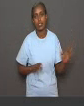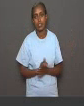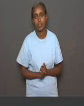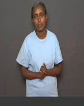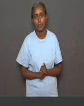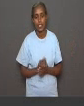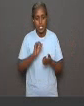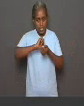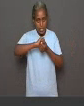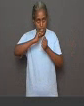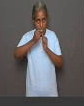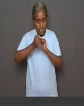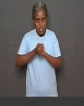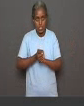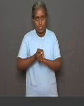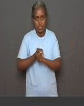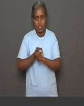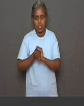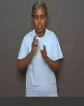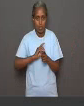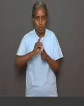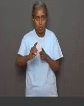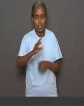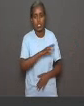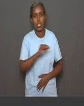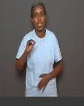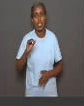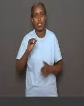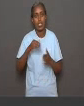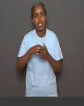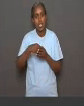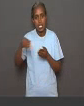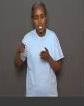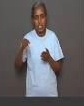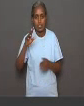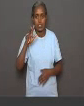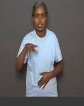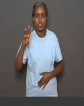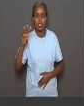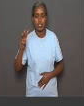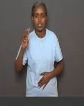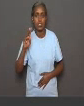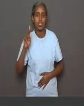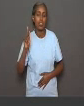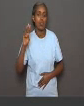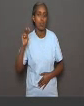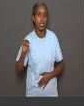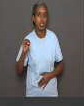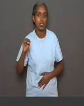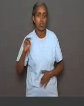It then changes course and sails 36 kilometers on a